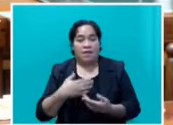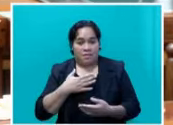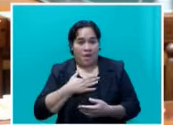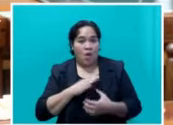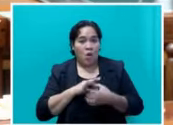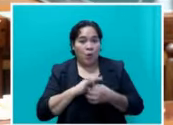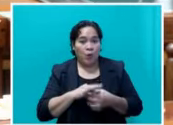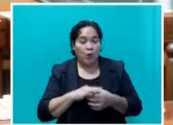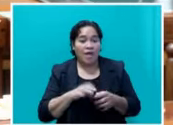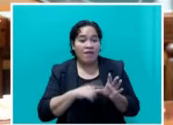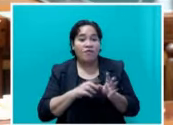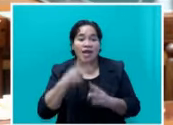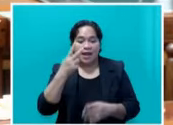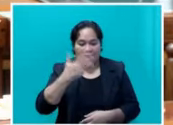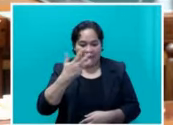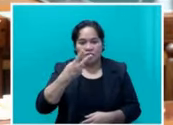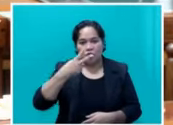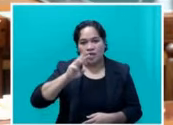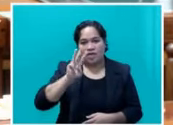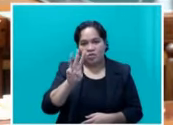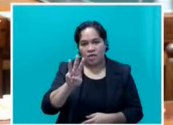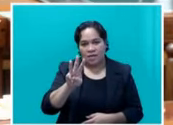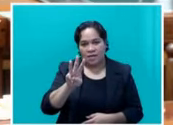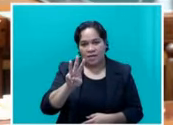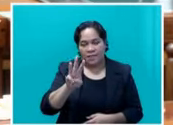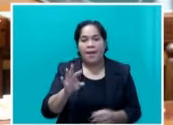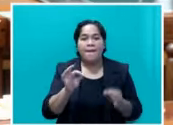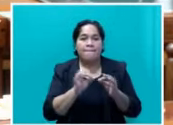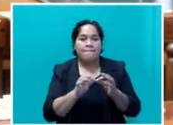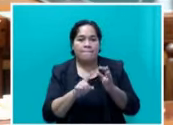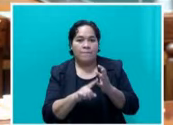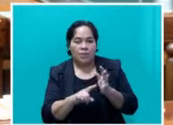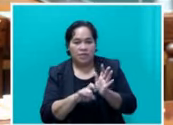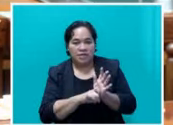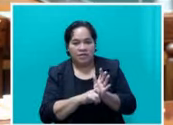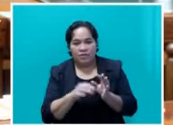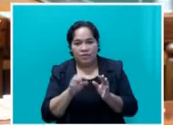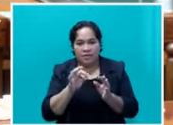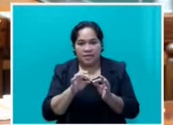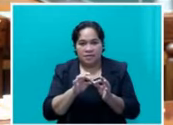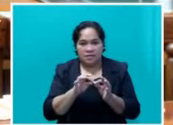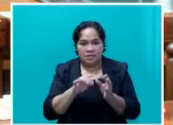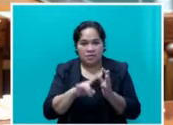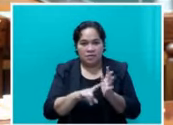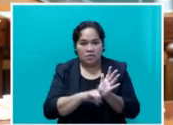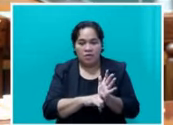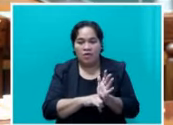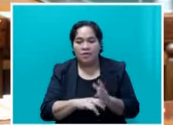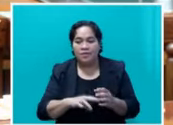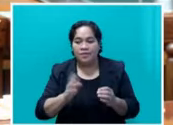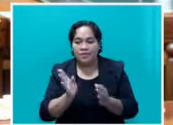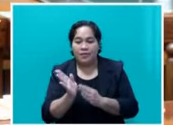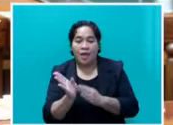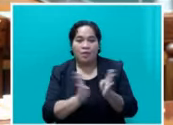Speaker, in 1923, Yabusa Mburubasanga. So throughout Fiji, all the Yabusas are documented